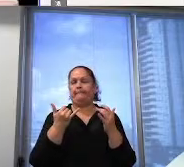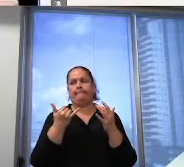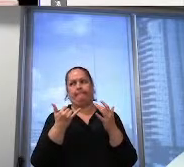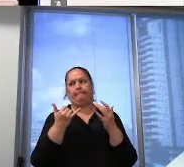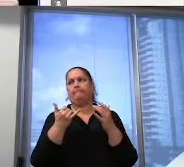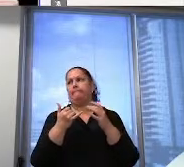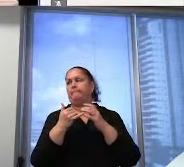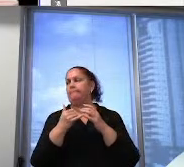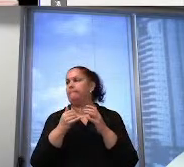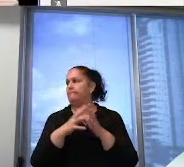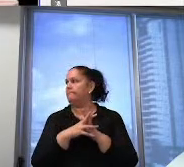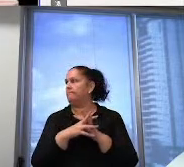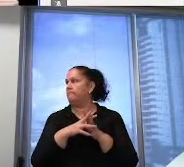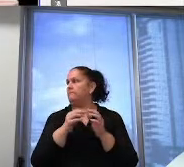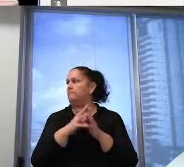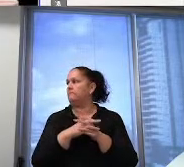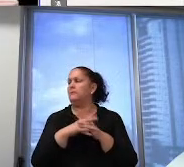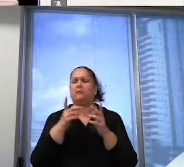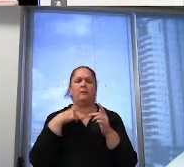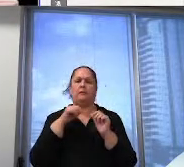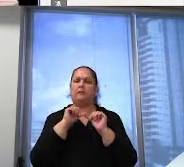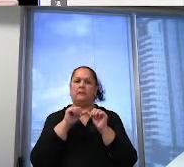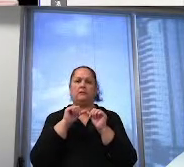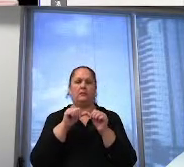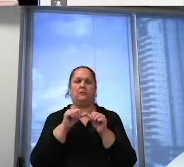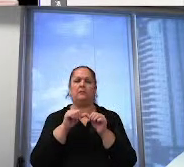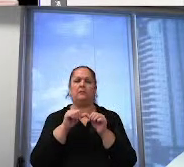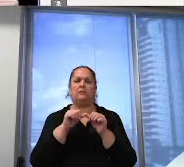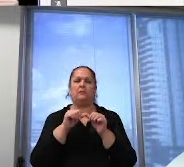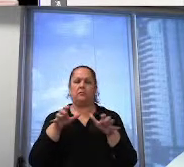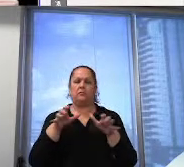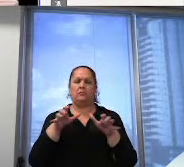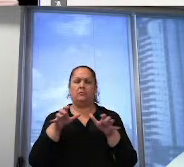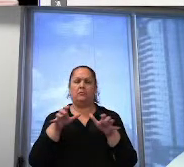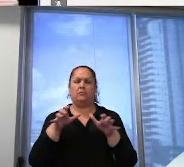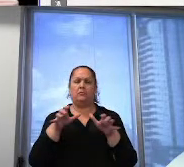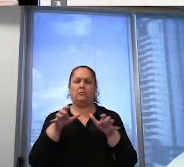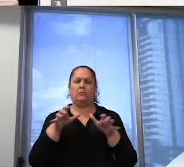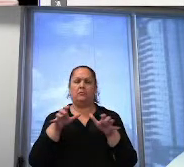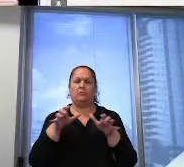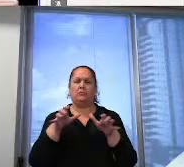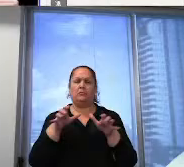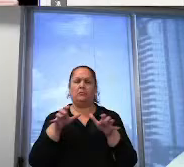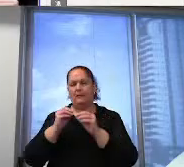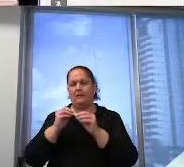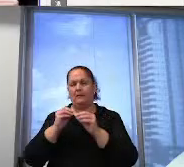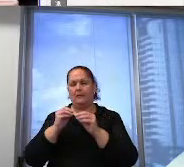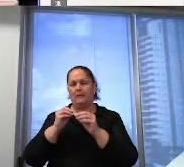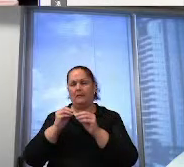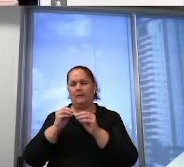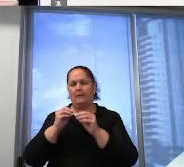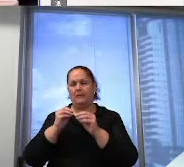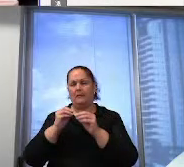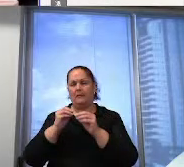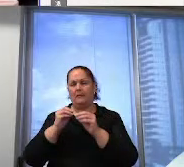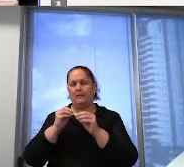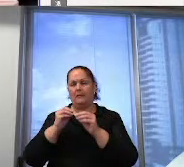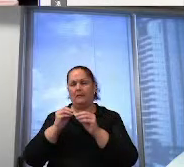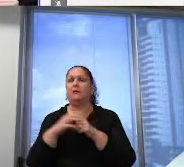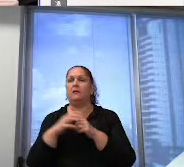must keep going on those critical areas. We will continue to do those inspections and repairs on that 51